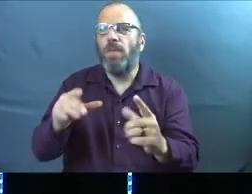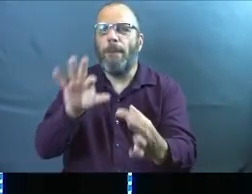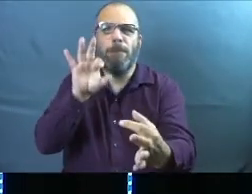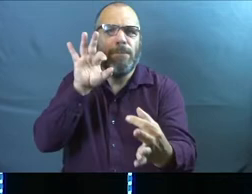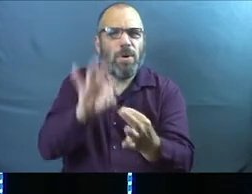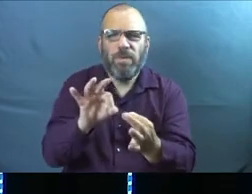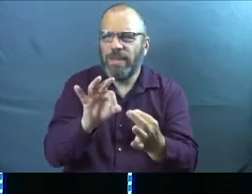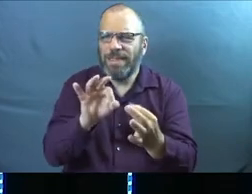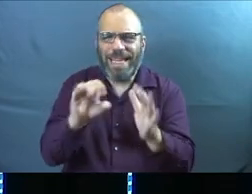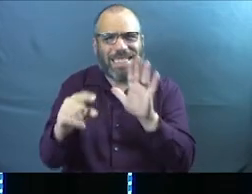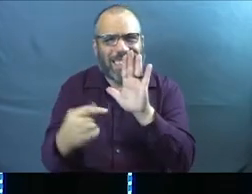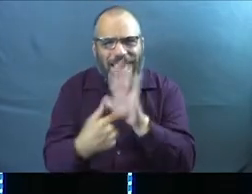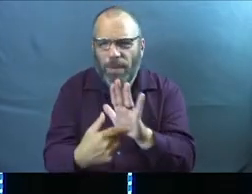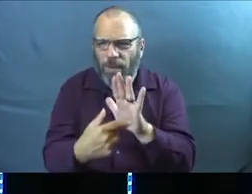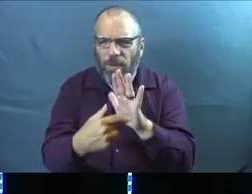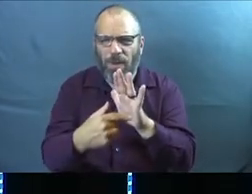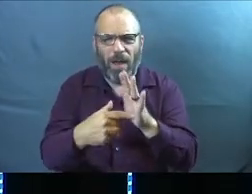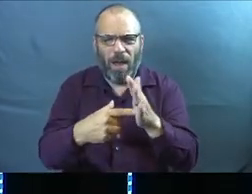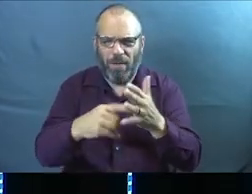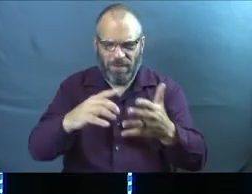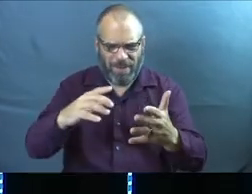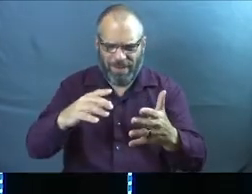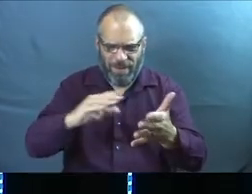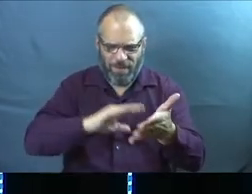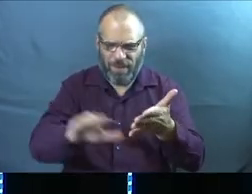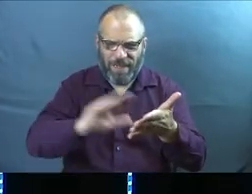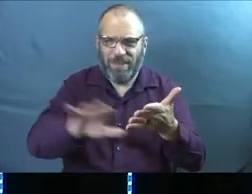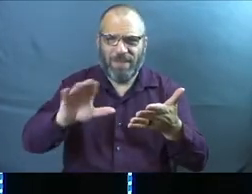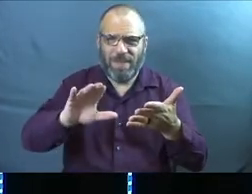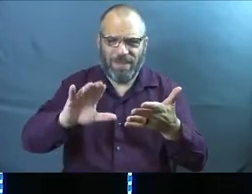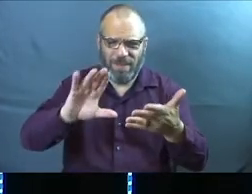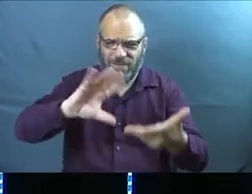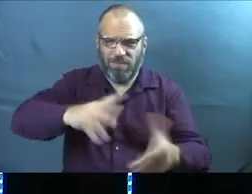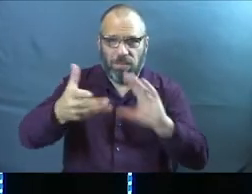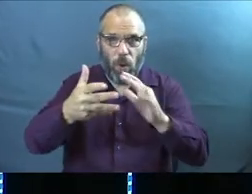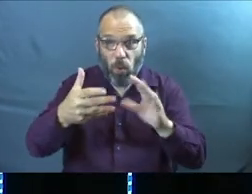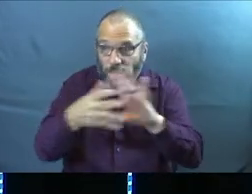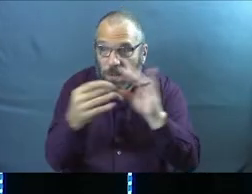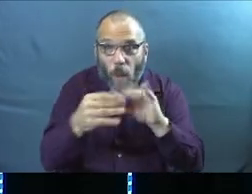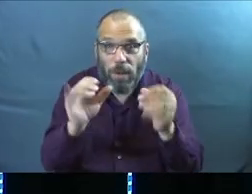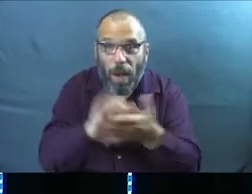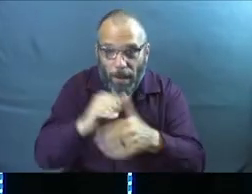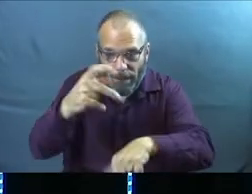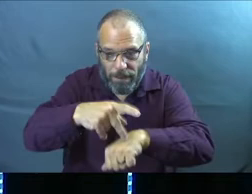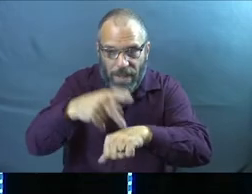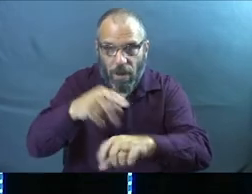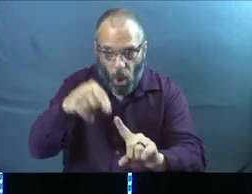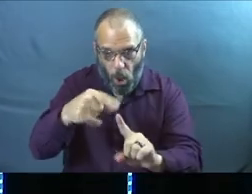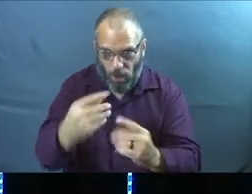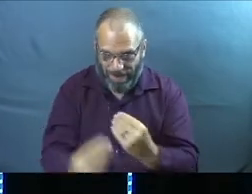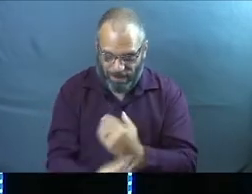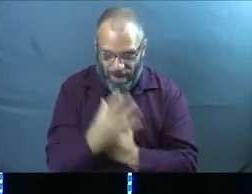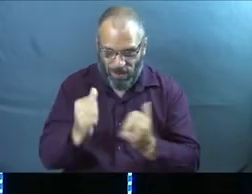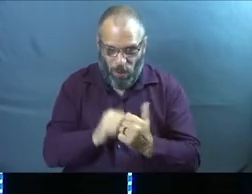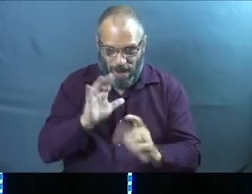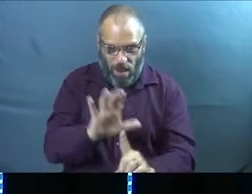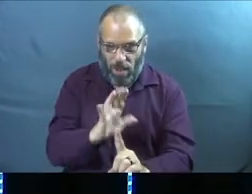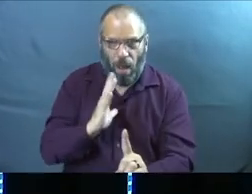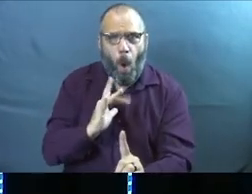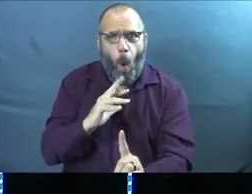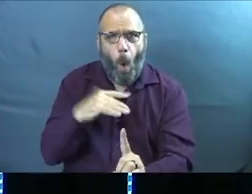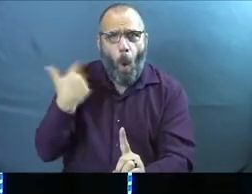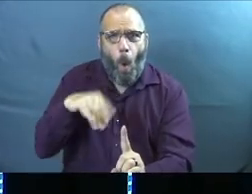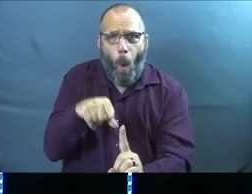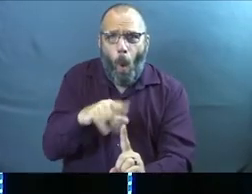Is he not? Isn't that why we love him so much and talk about him so much? It's not because he inspires us with all his